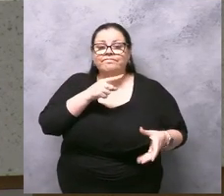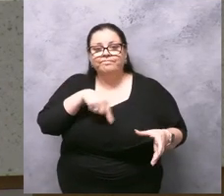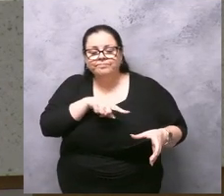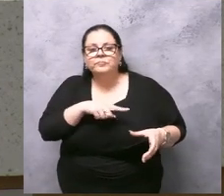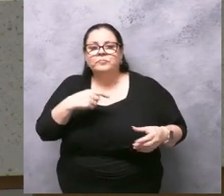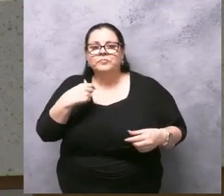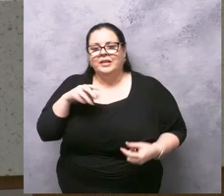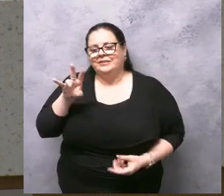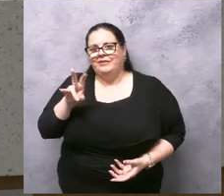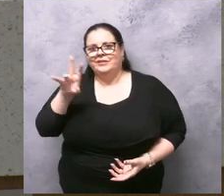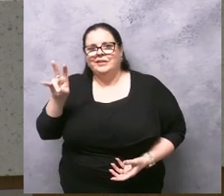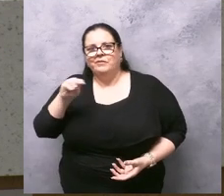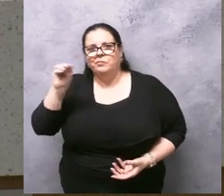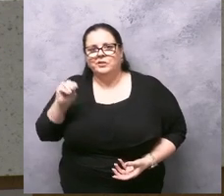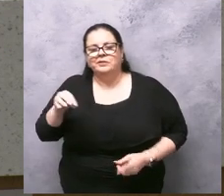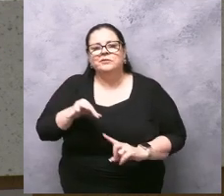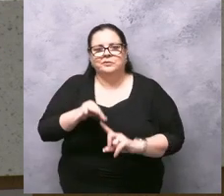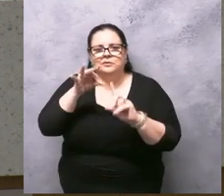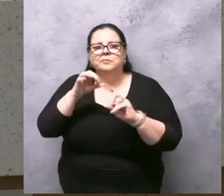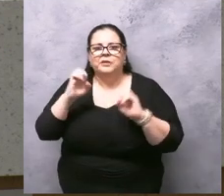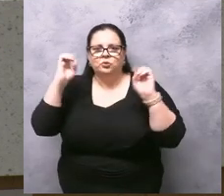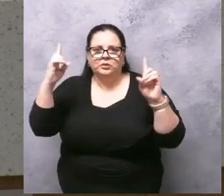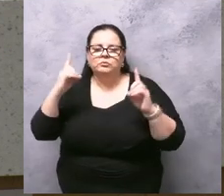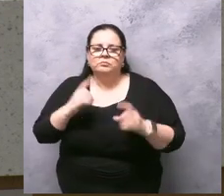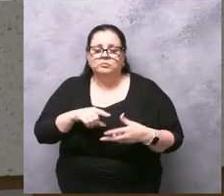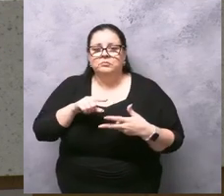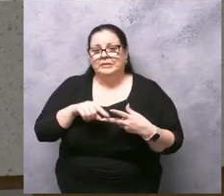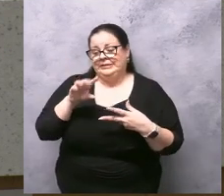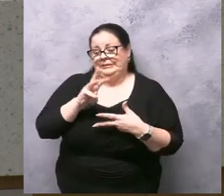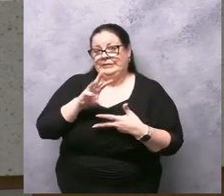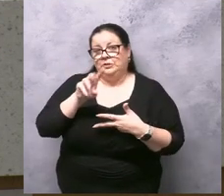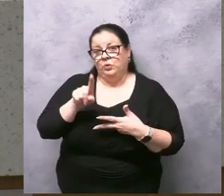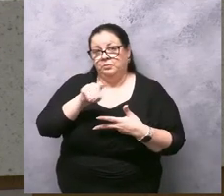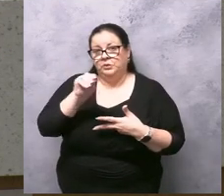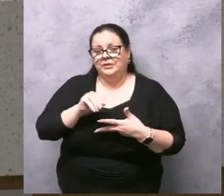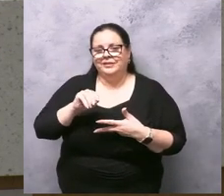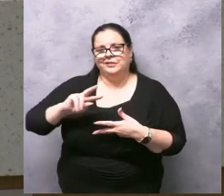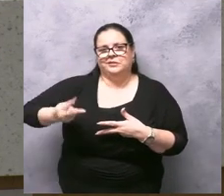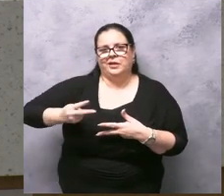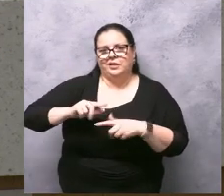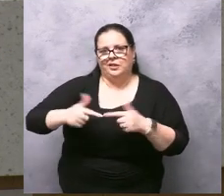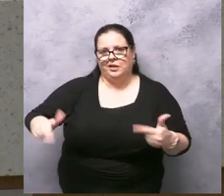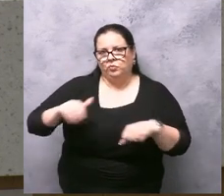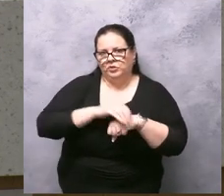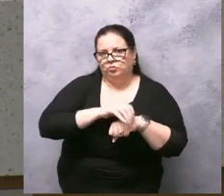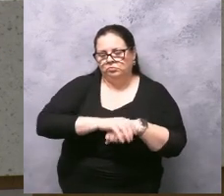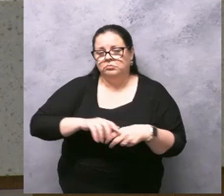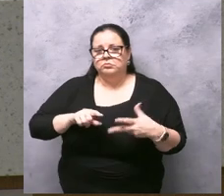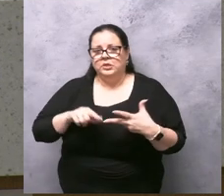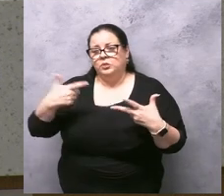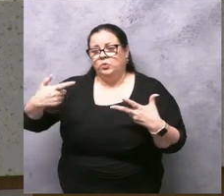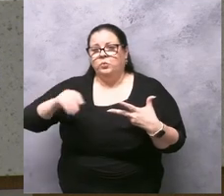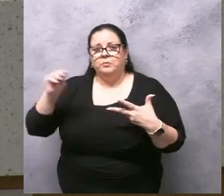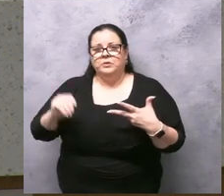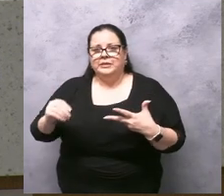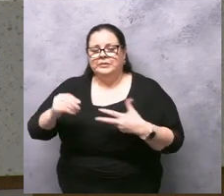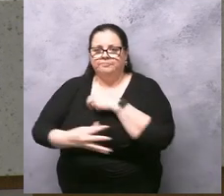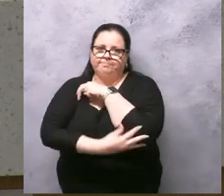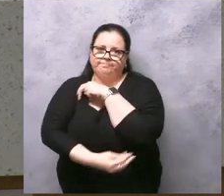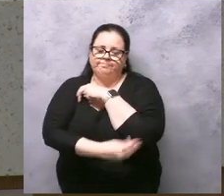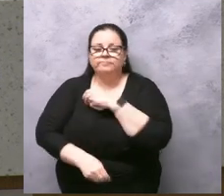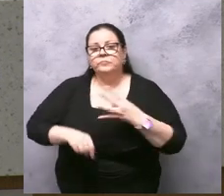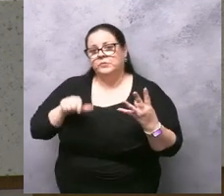were 77% of them were in special education, 61% were English language learners, 28% were economically disadvantaged,